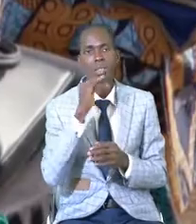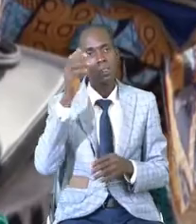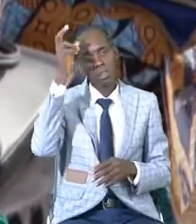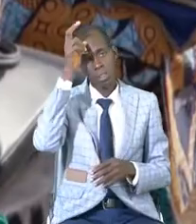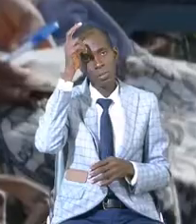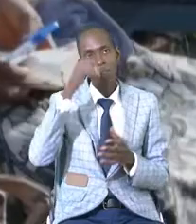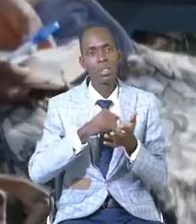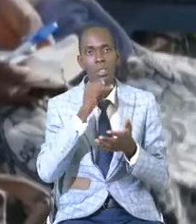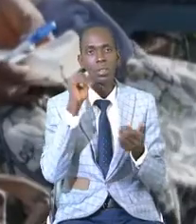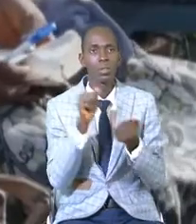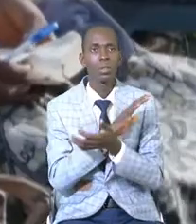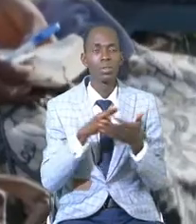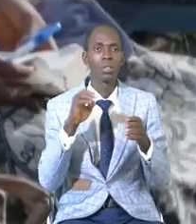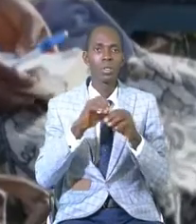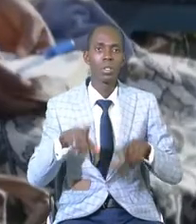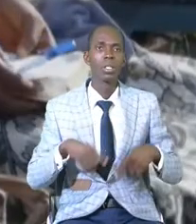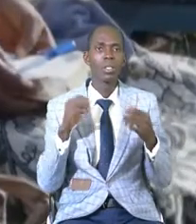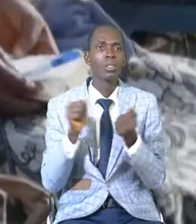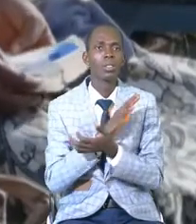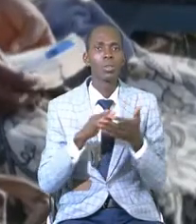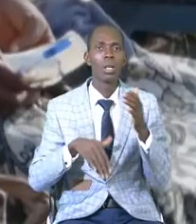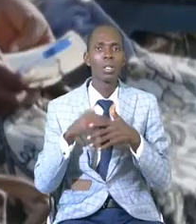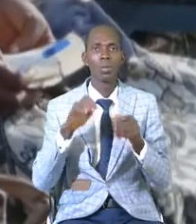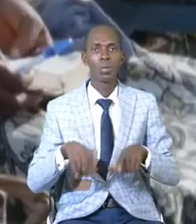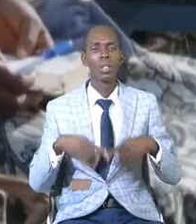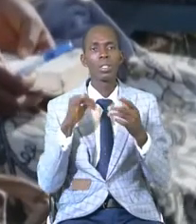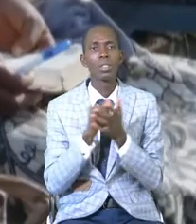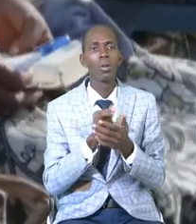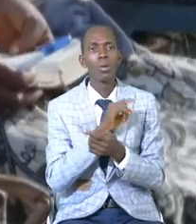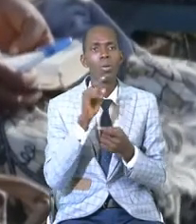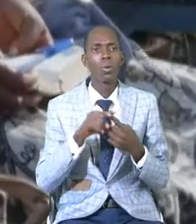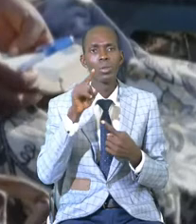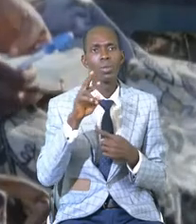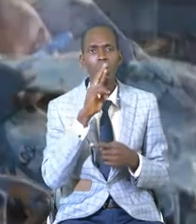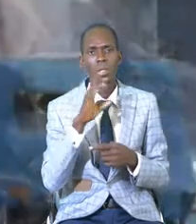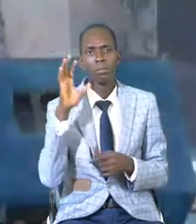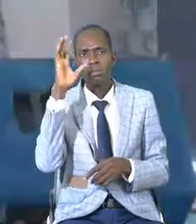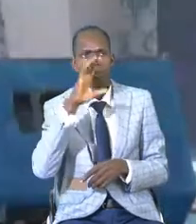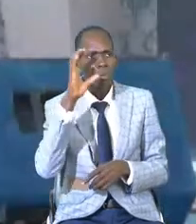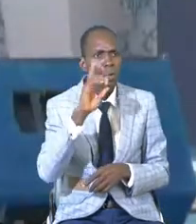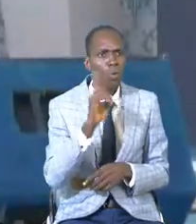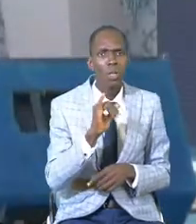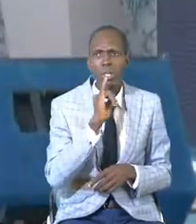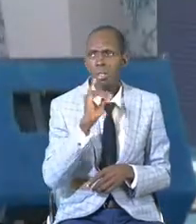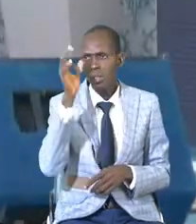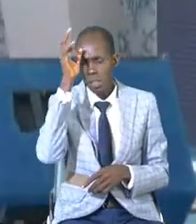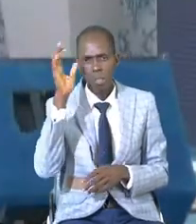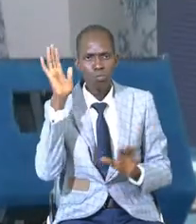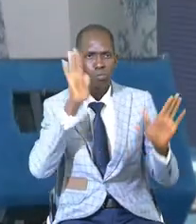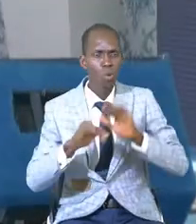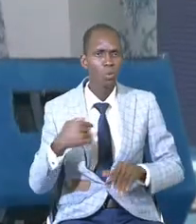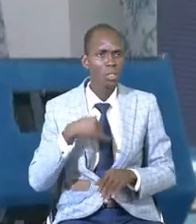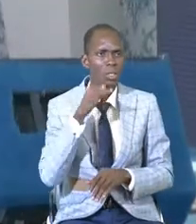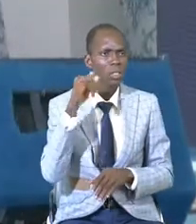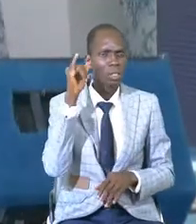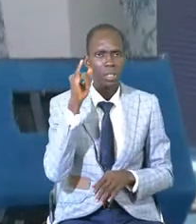Destroyed out of your life. That when you are looking for, where is he? He troubled me yesterday and he threatened me.